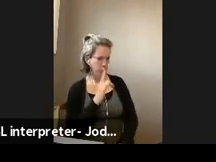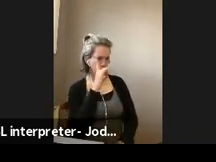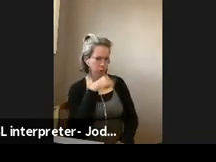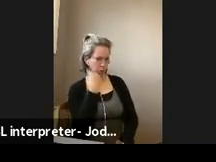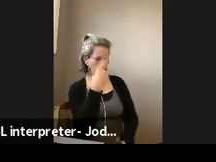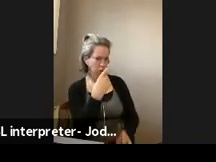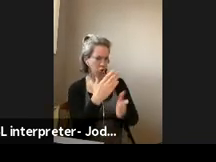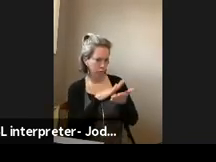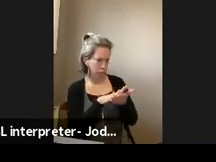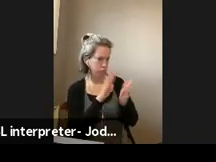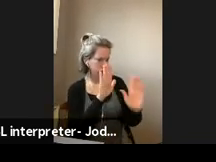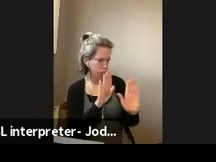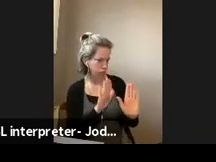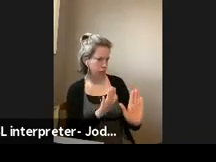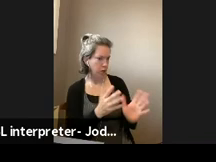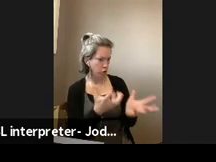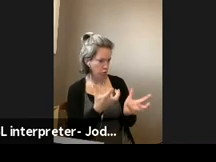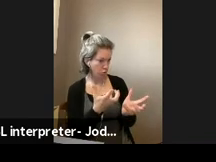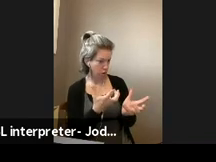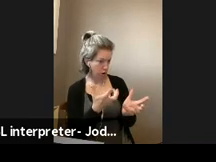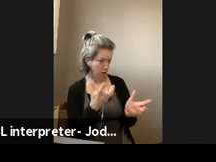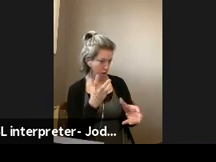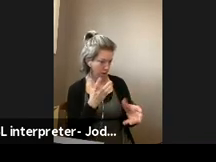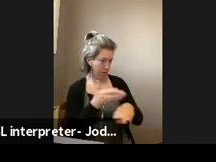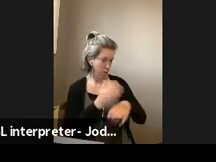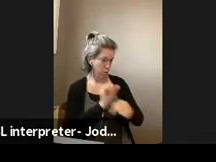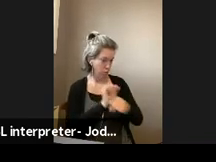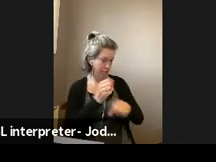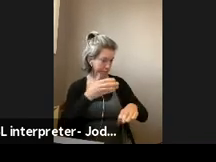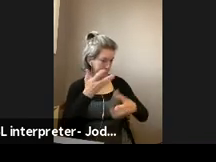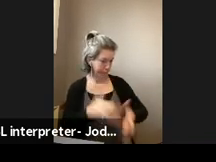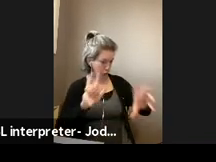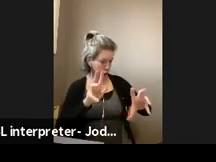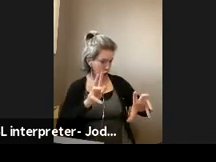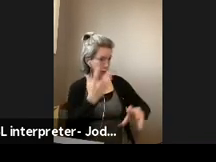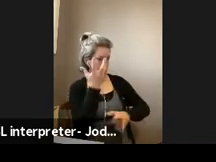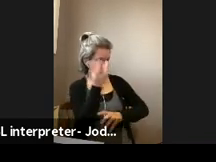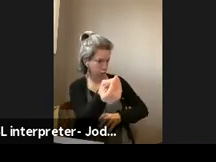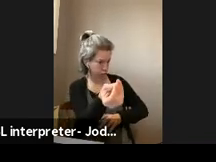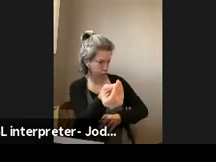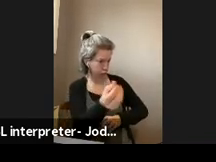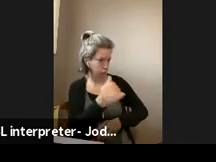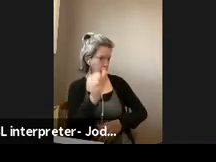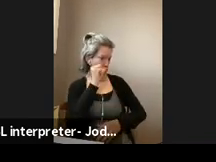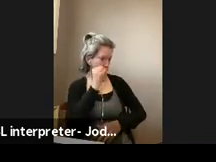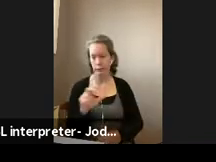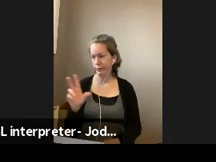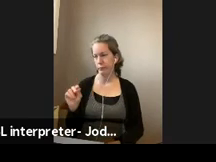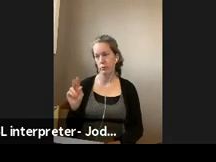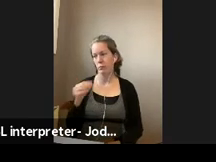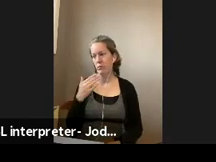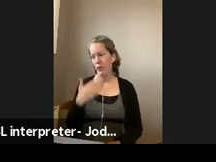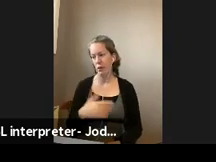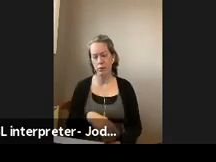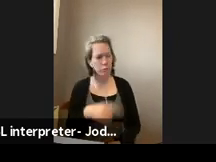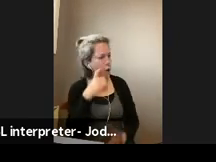No, no thanks. Oh, well, I've been noticing you've been working it today and working hard, and honestly,